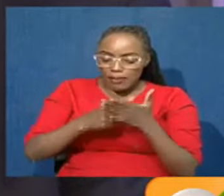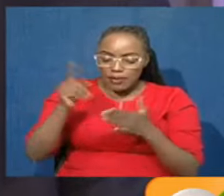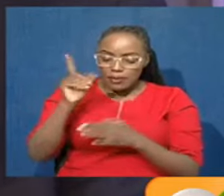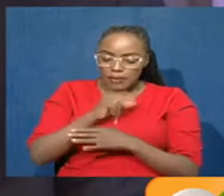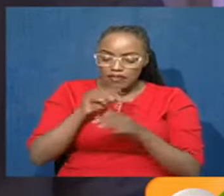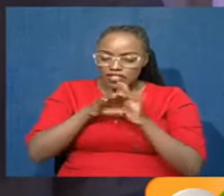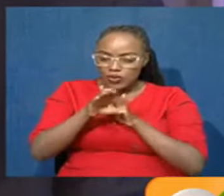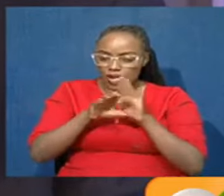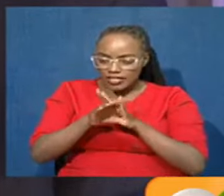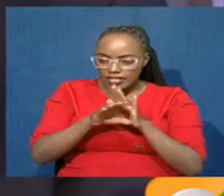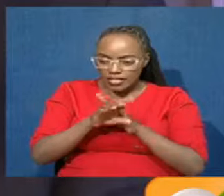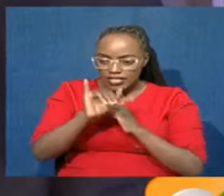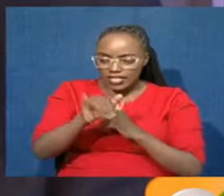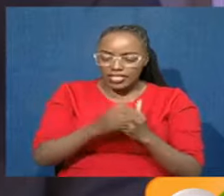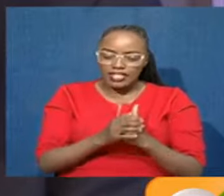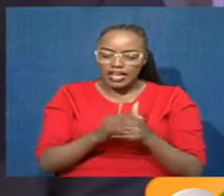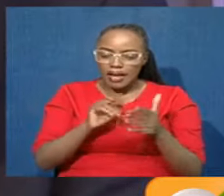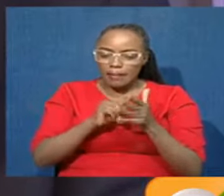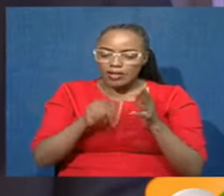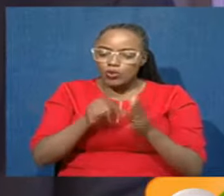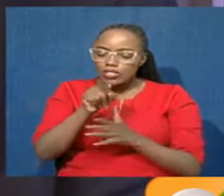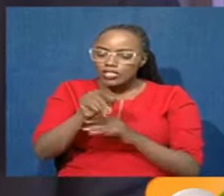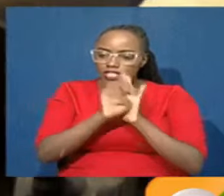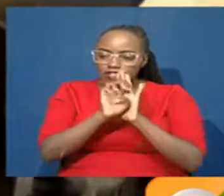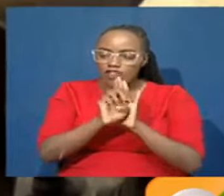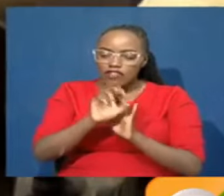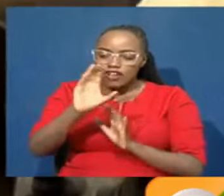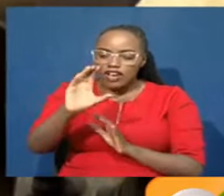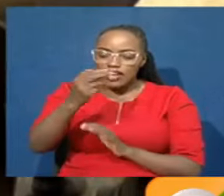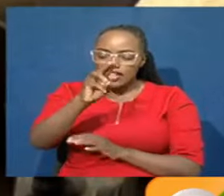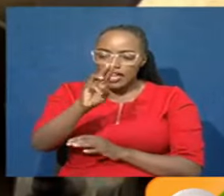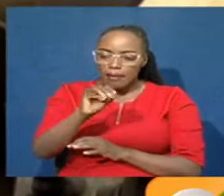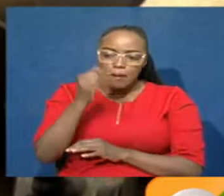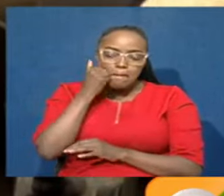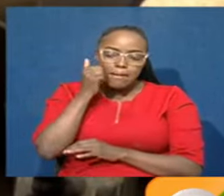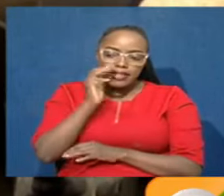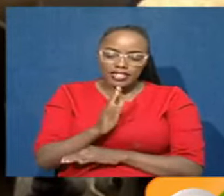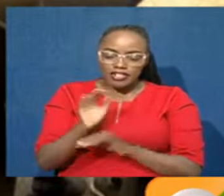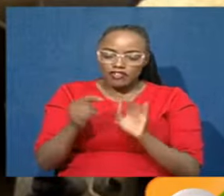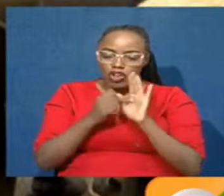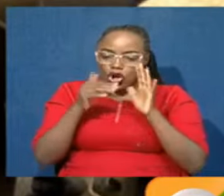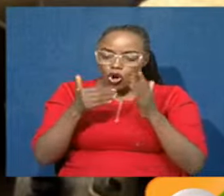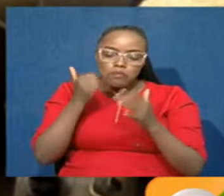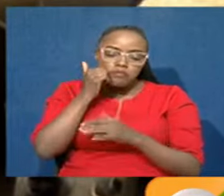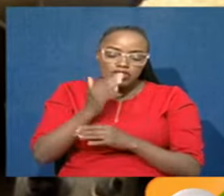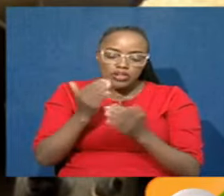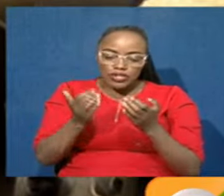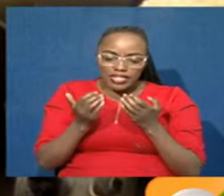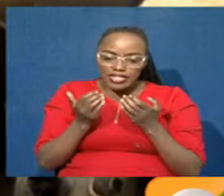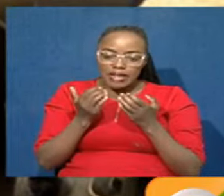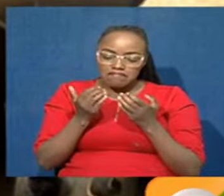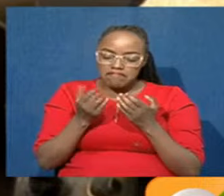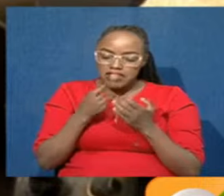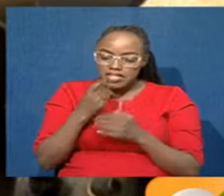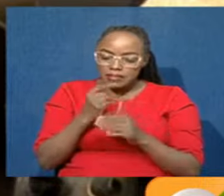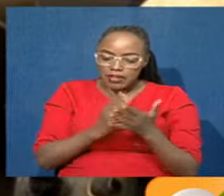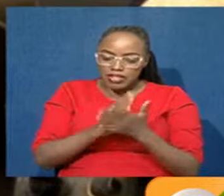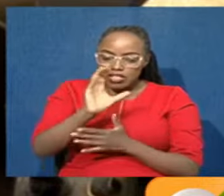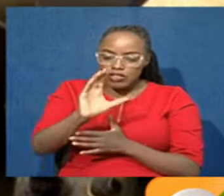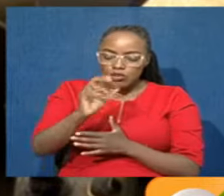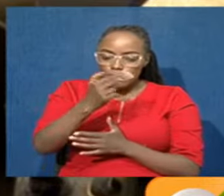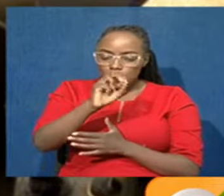access medical services. These are, for instance, chemo patients, or patients that require treatment by chemo.